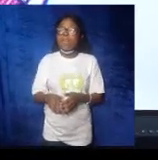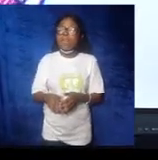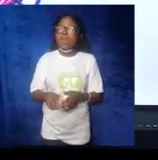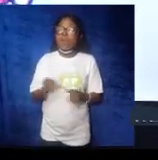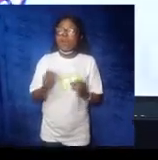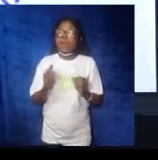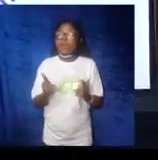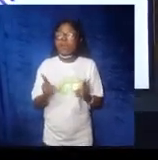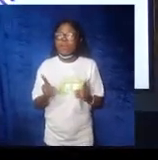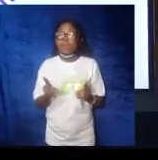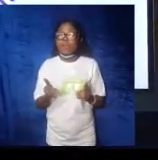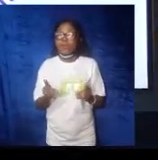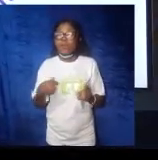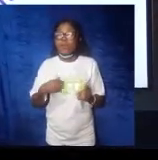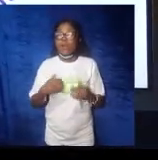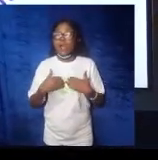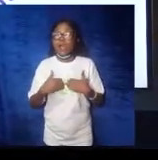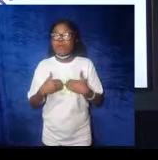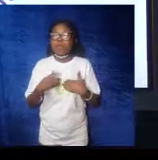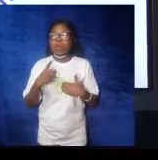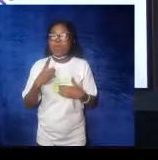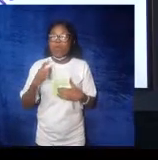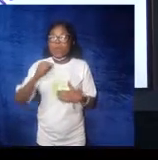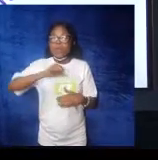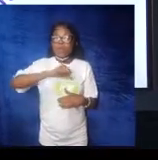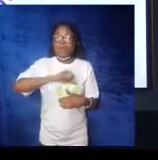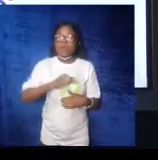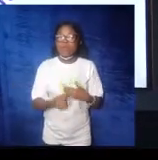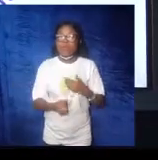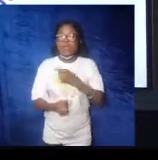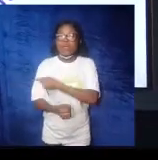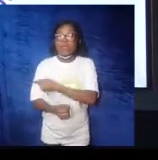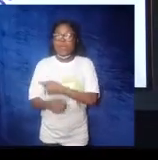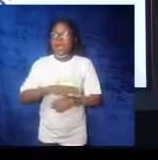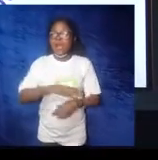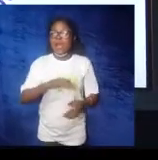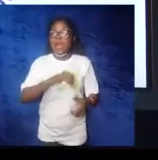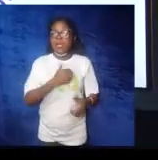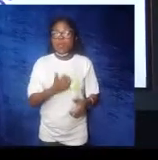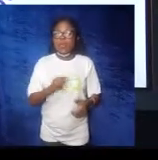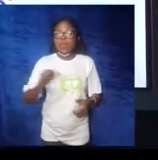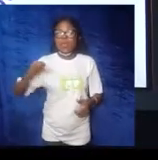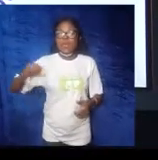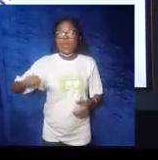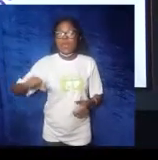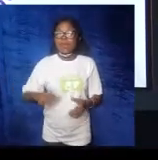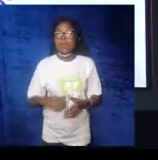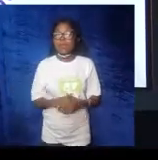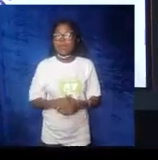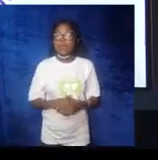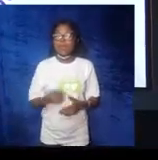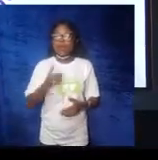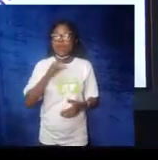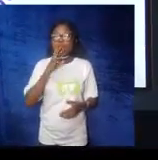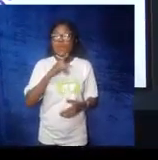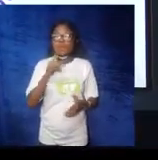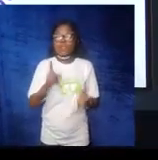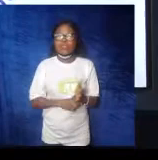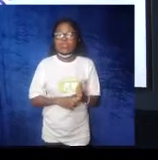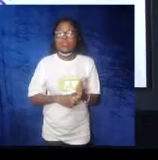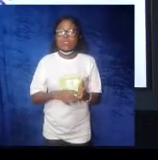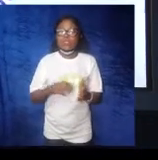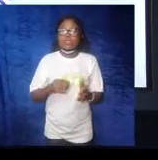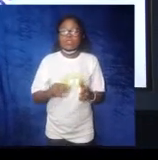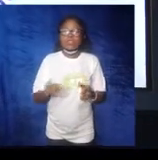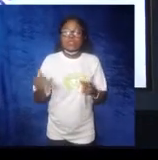the Z is sort of coming like this. Okay, so we have one angle here and the other. And remember what I said